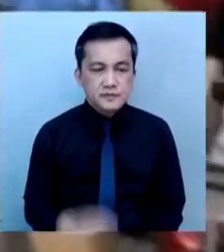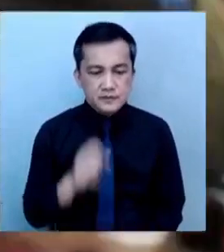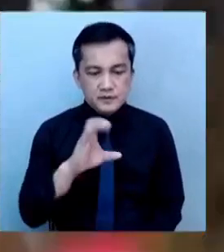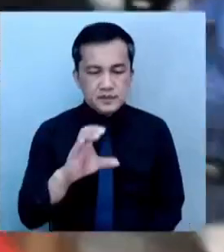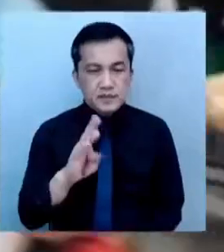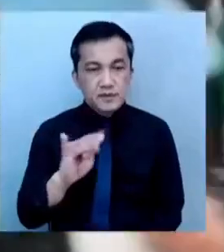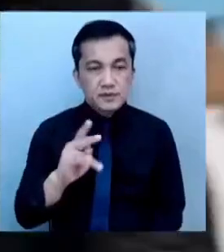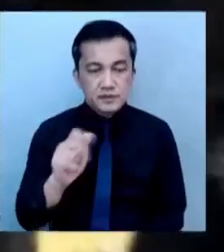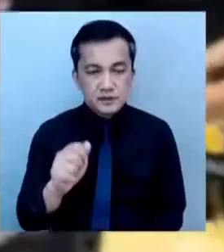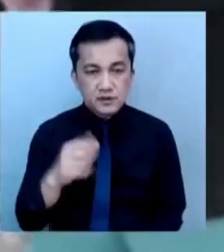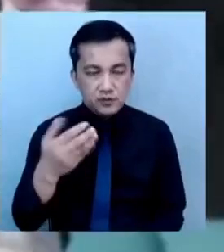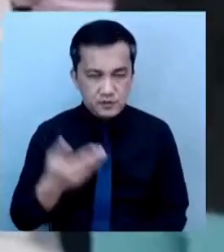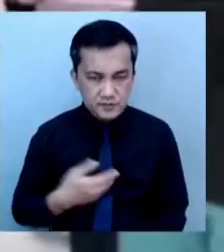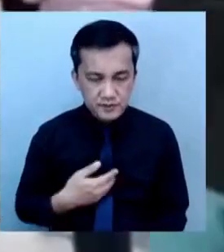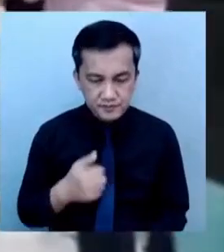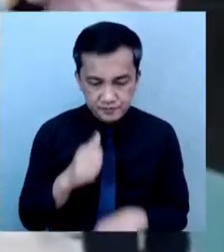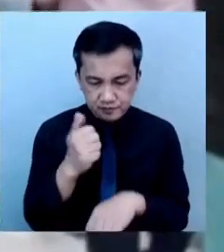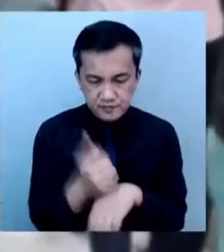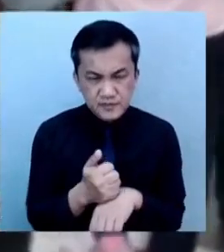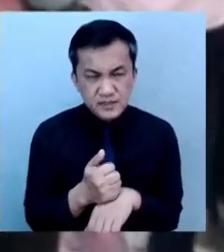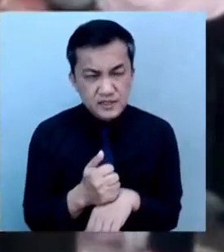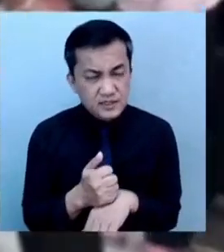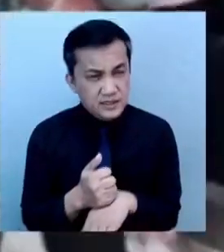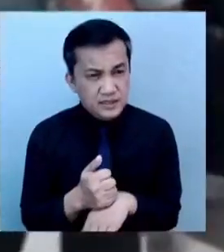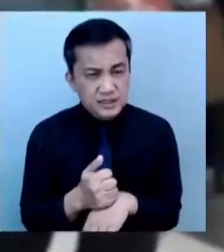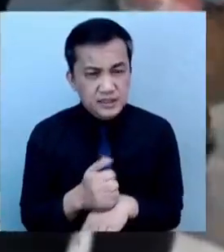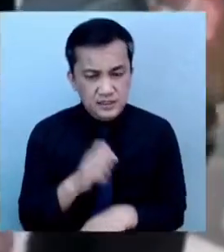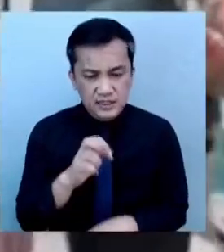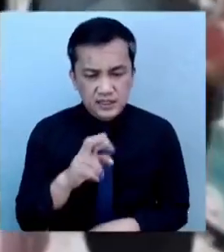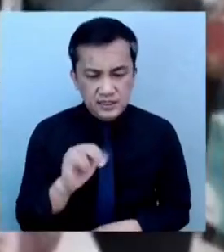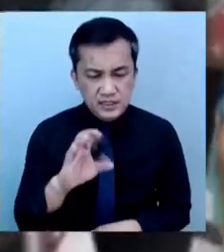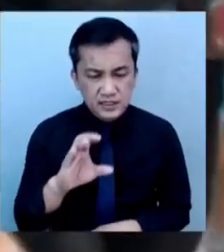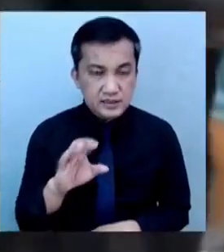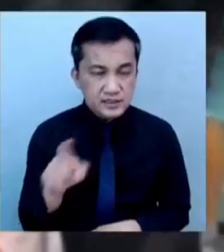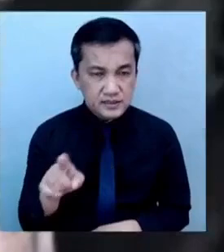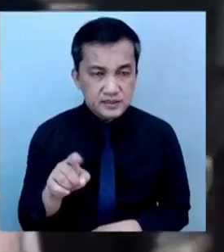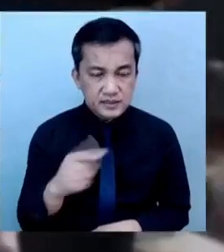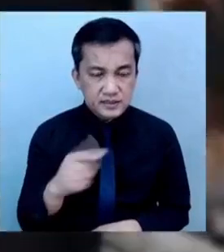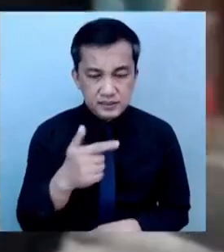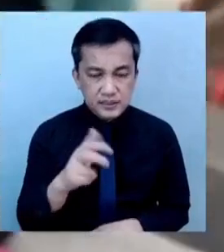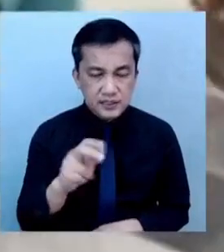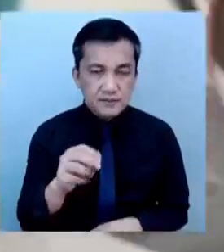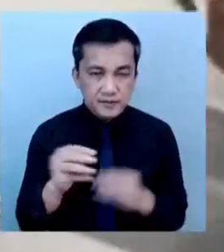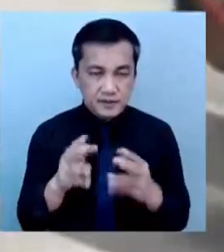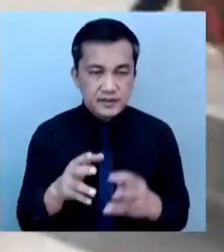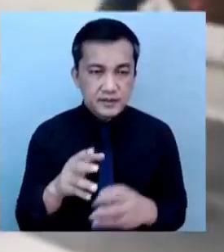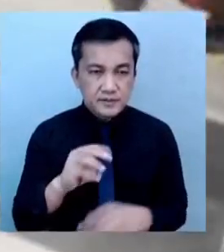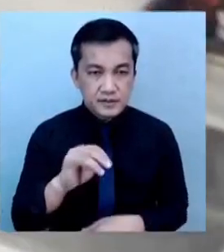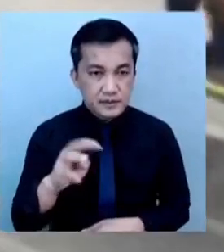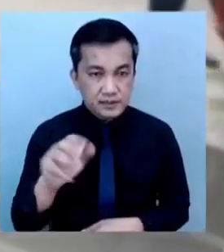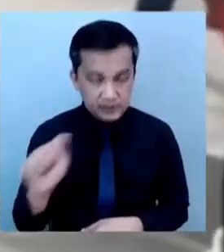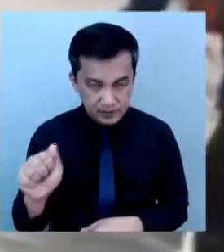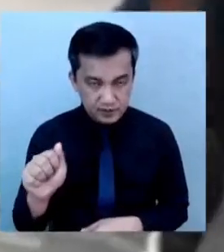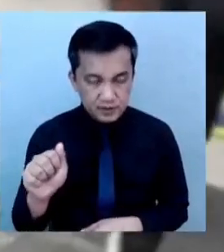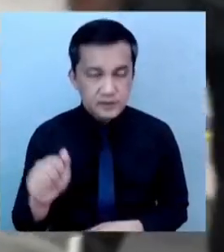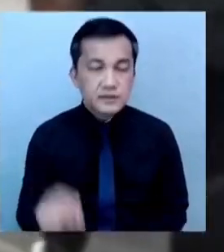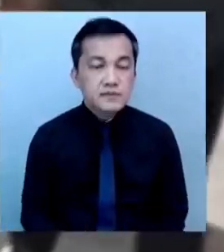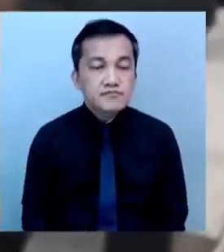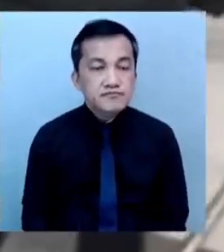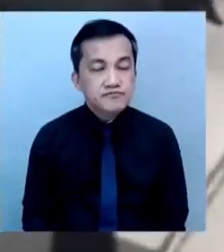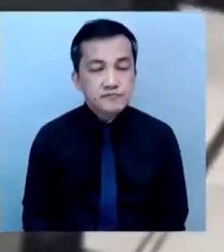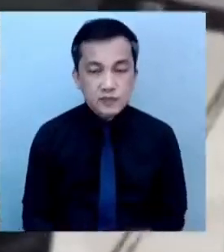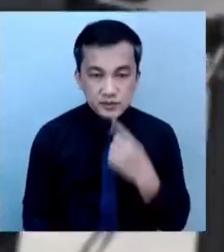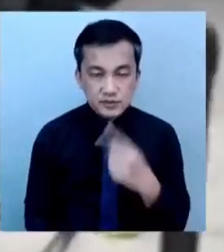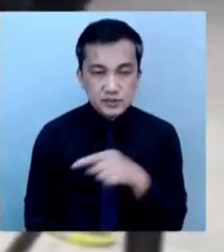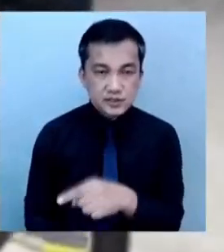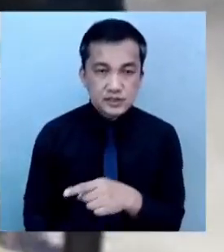the appointment of Eric Ines as Acting General Manager of the Manila International Airport Authority. He says Ines